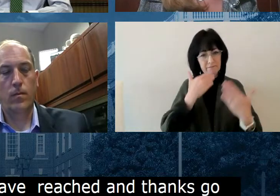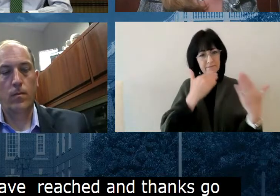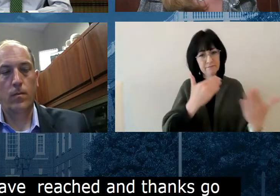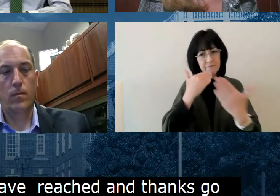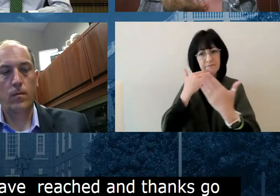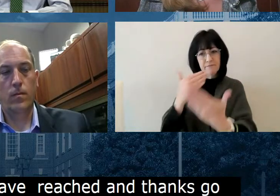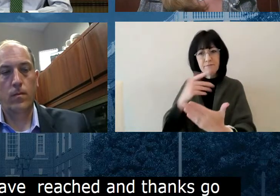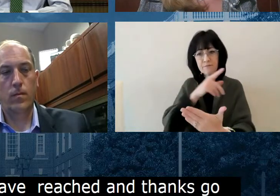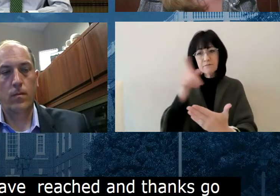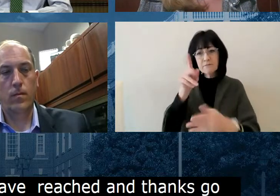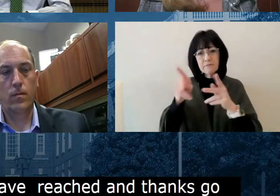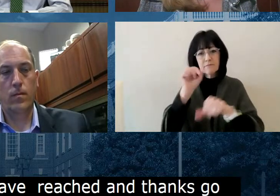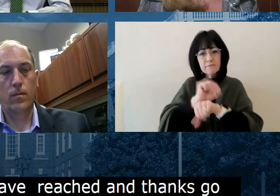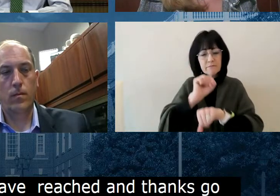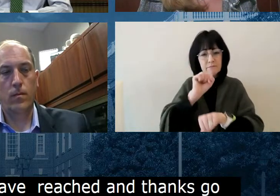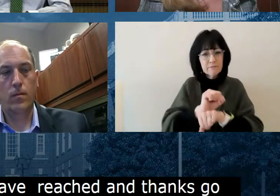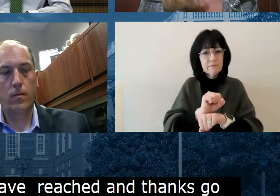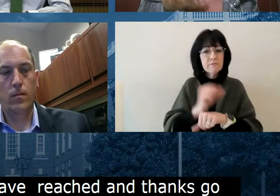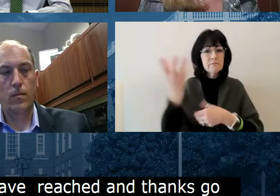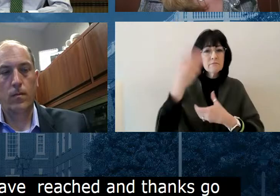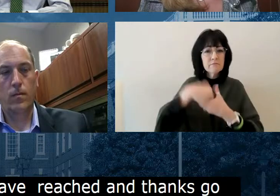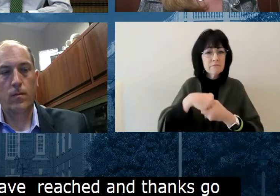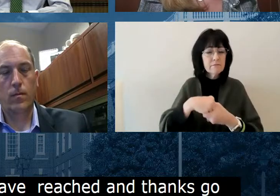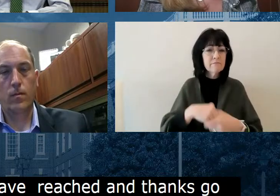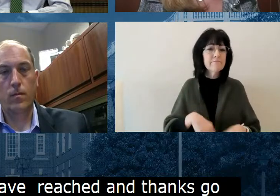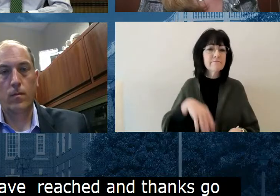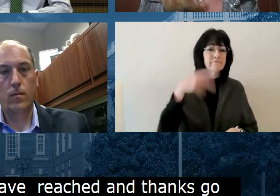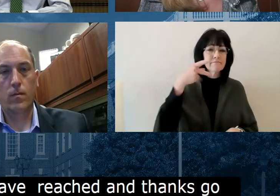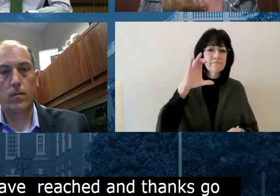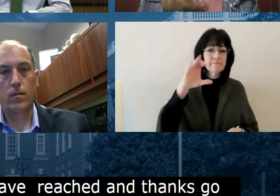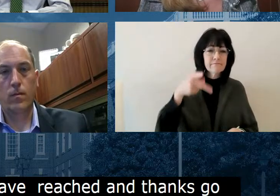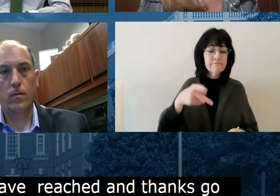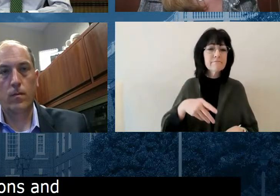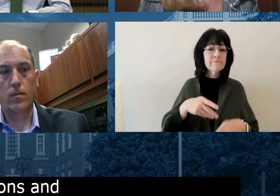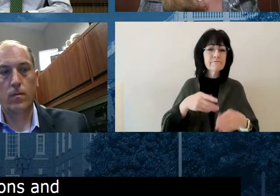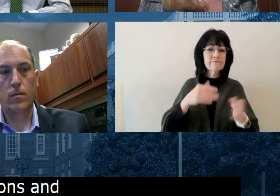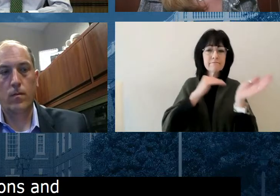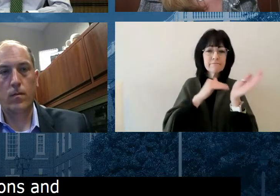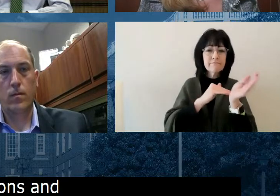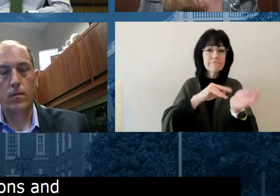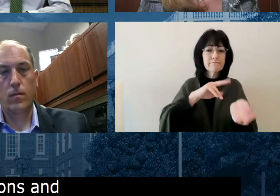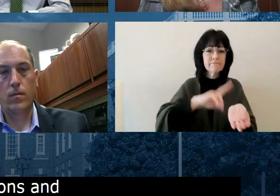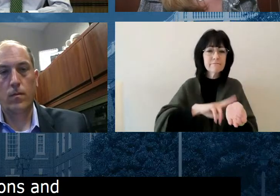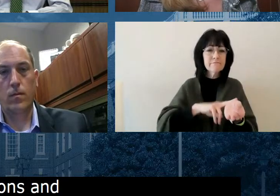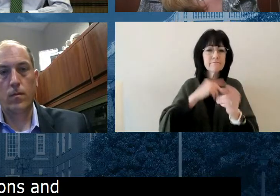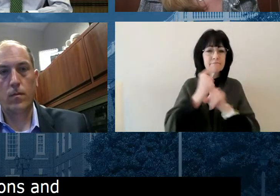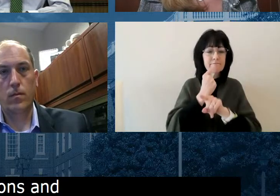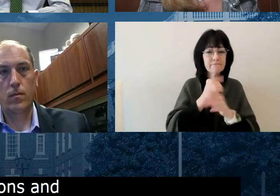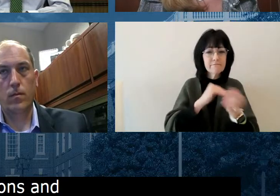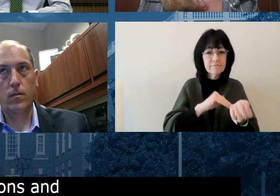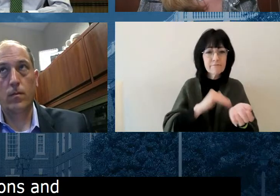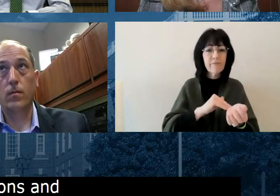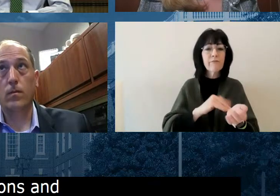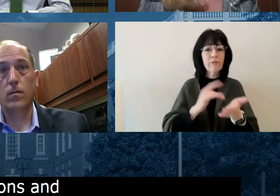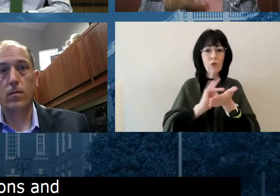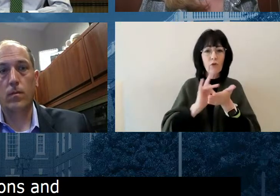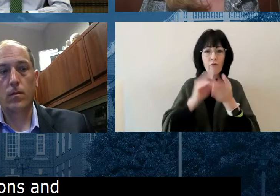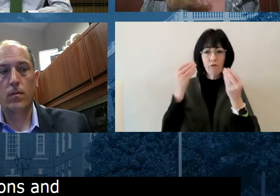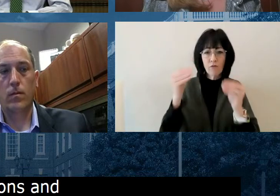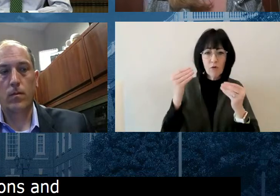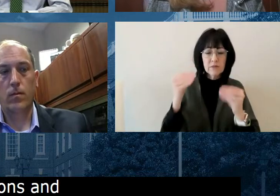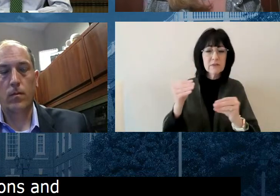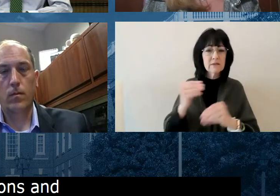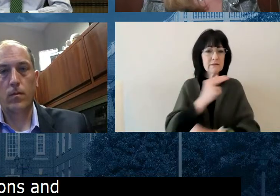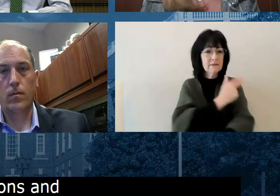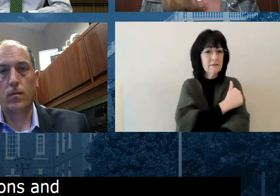with vaccinations, the primary care physicians, our hospital systems, the pharmacies, importantly, our public